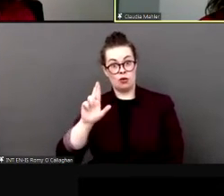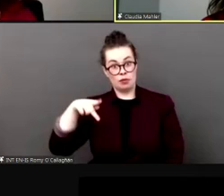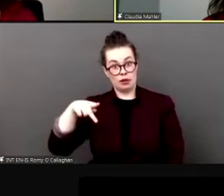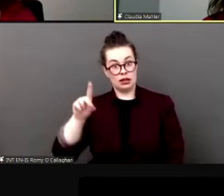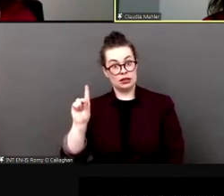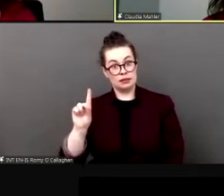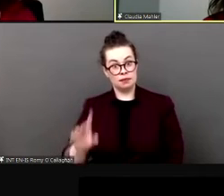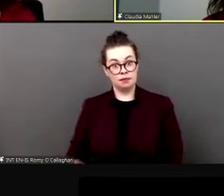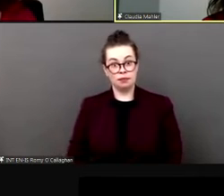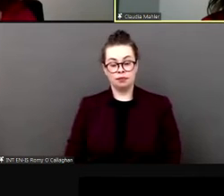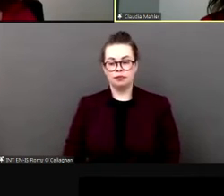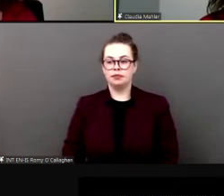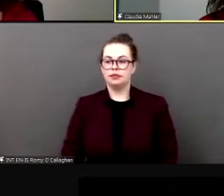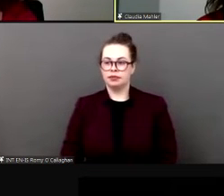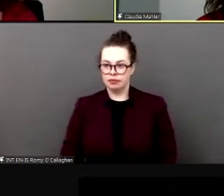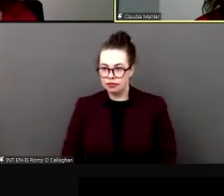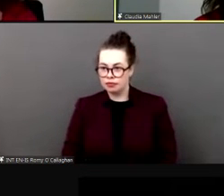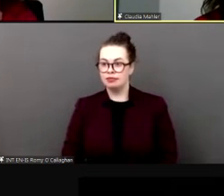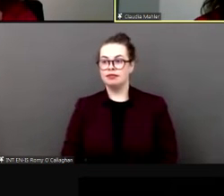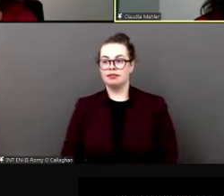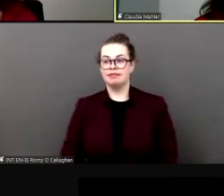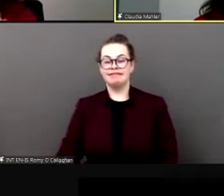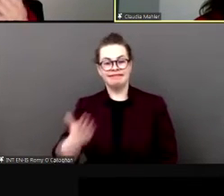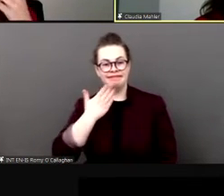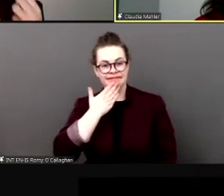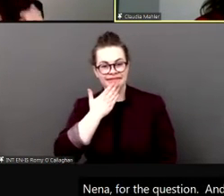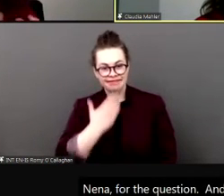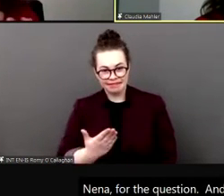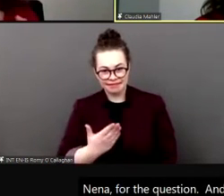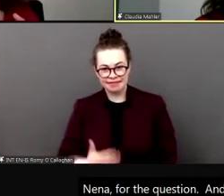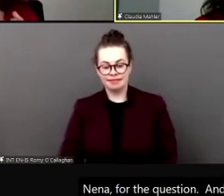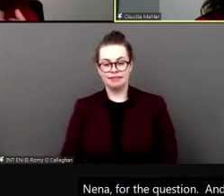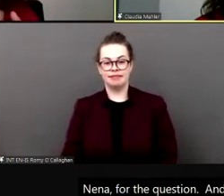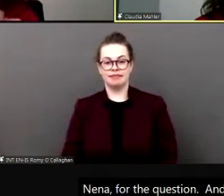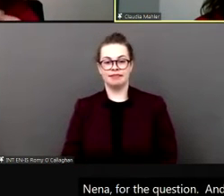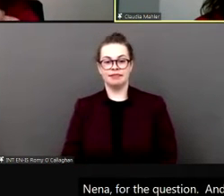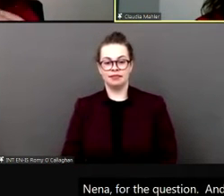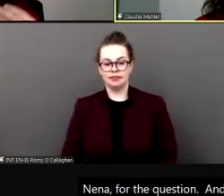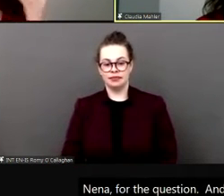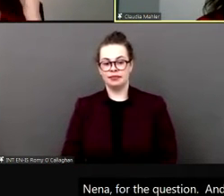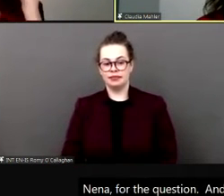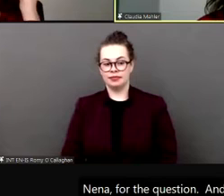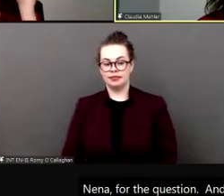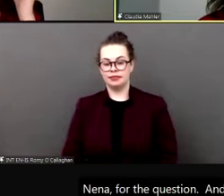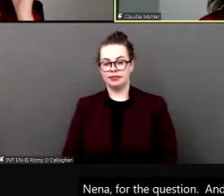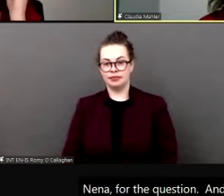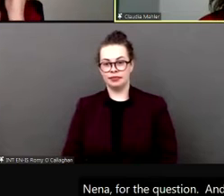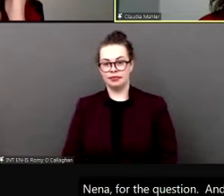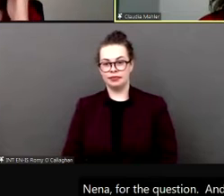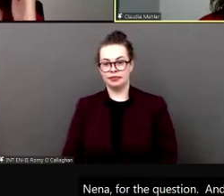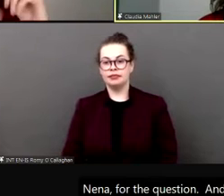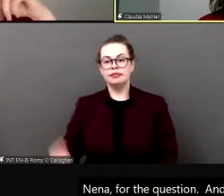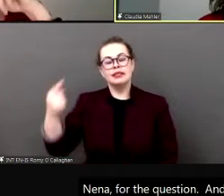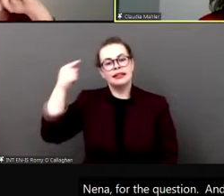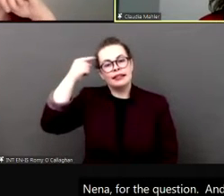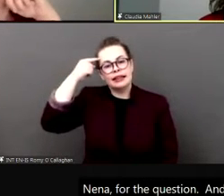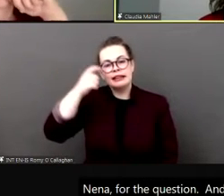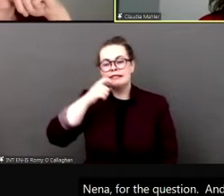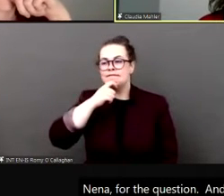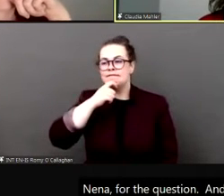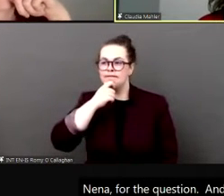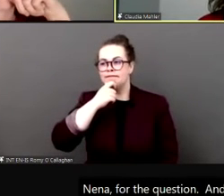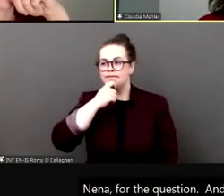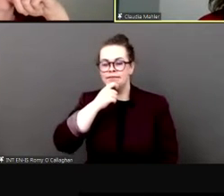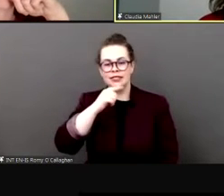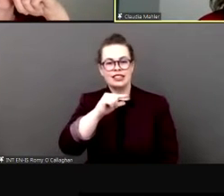the intersectionality. And I think part of the answer was already said by